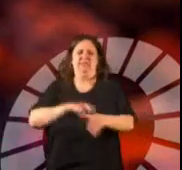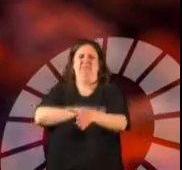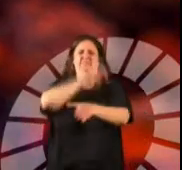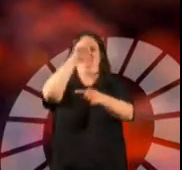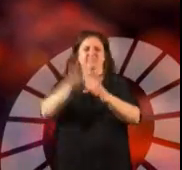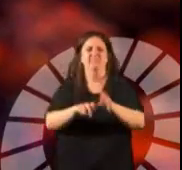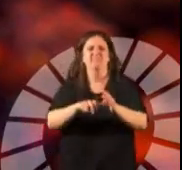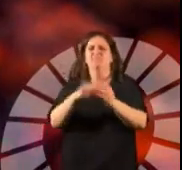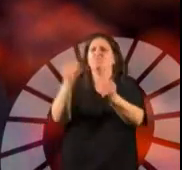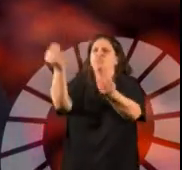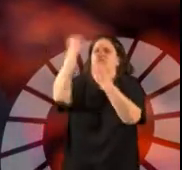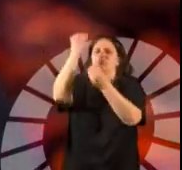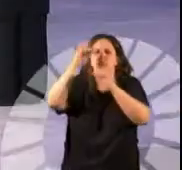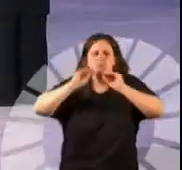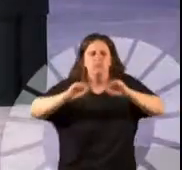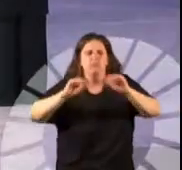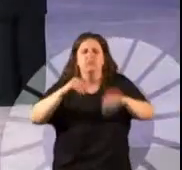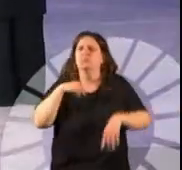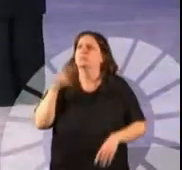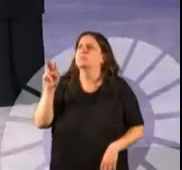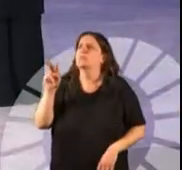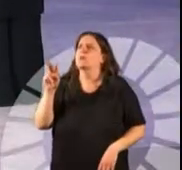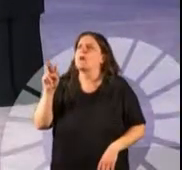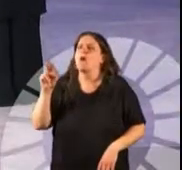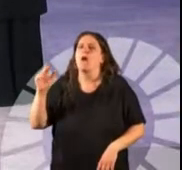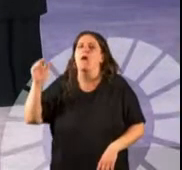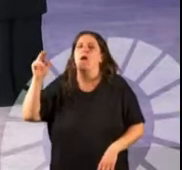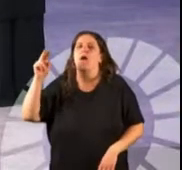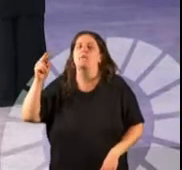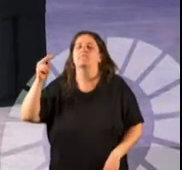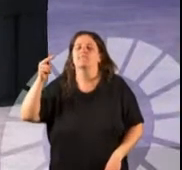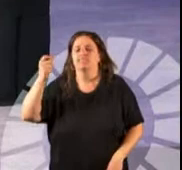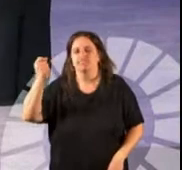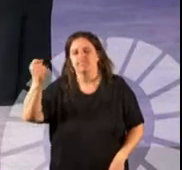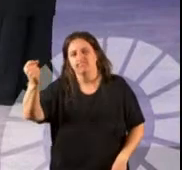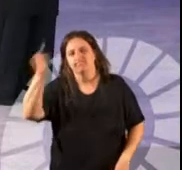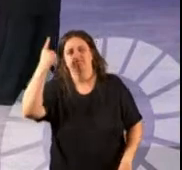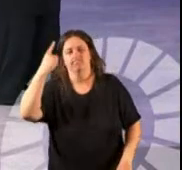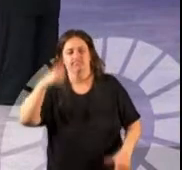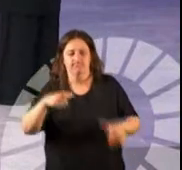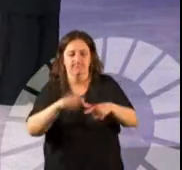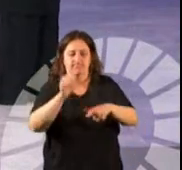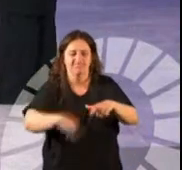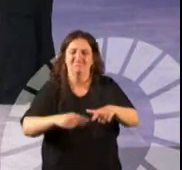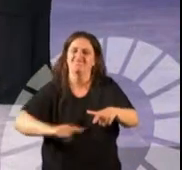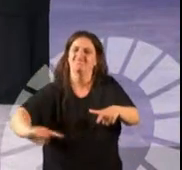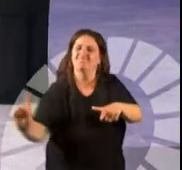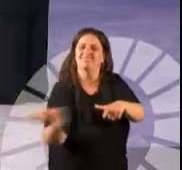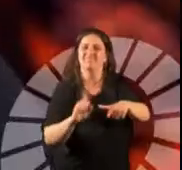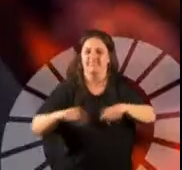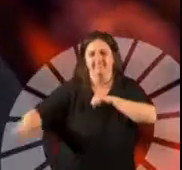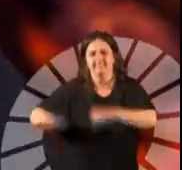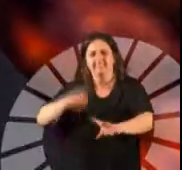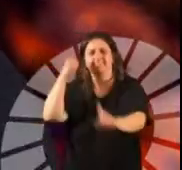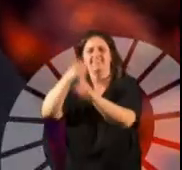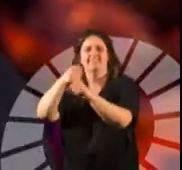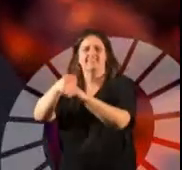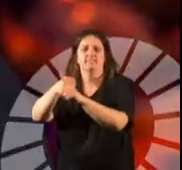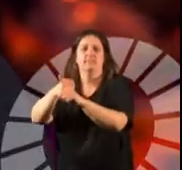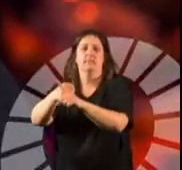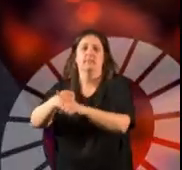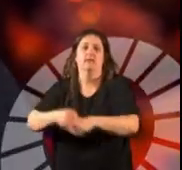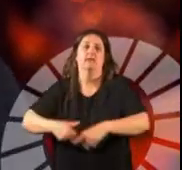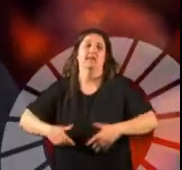she actually led awareness rising campaigns to try and stop FGM amongst our village. But even today, we still have